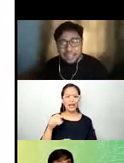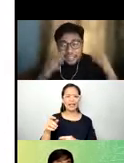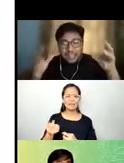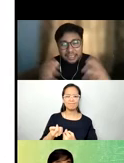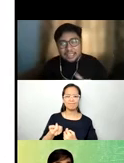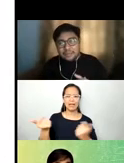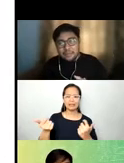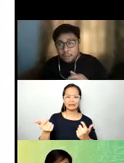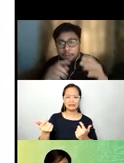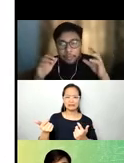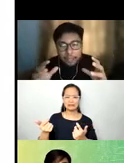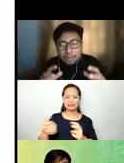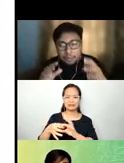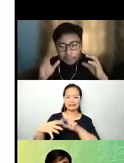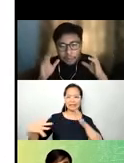And yes,